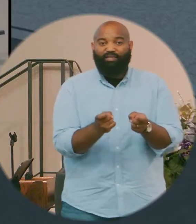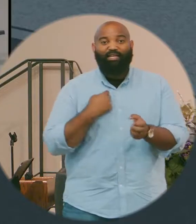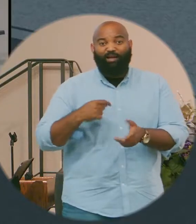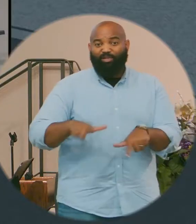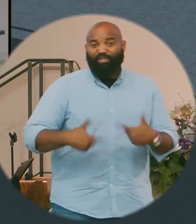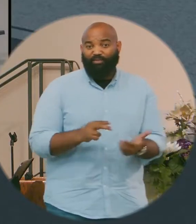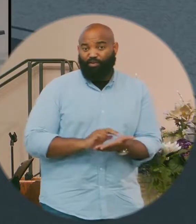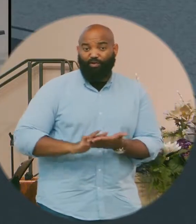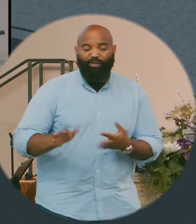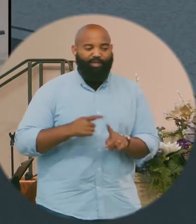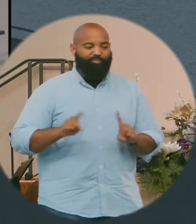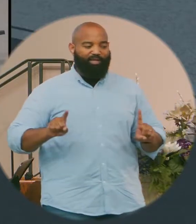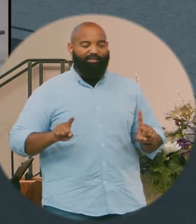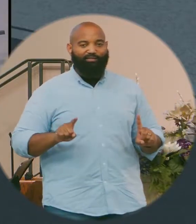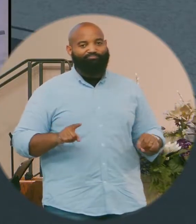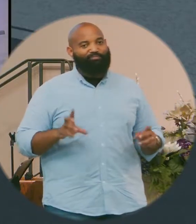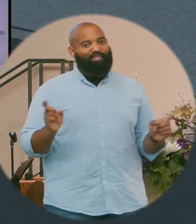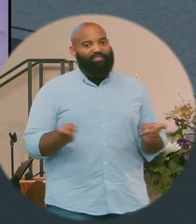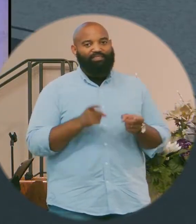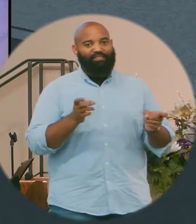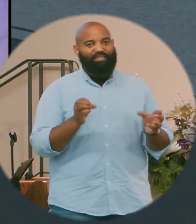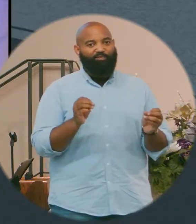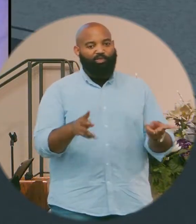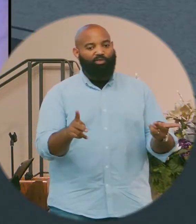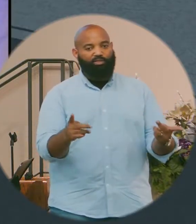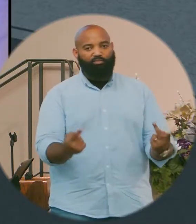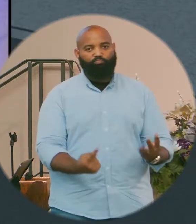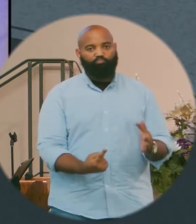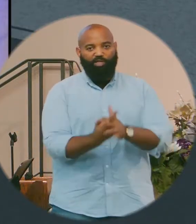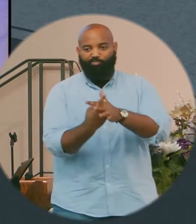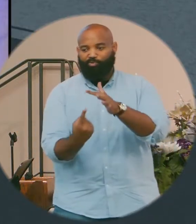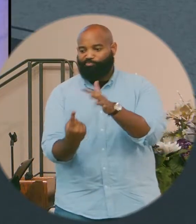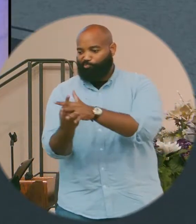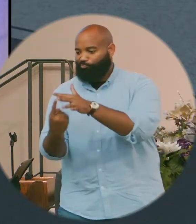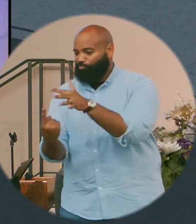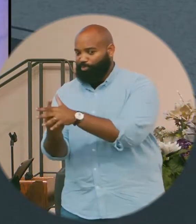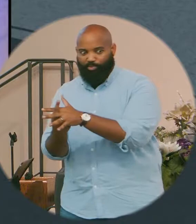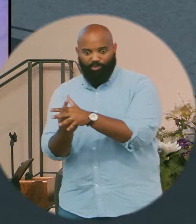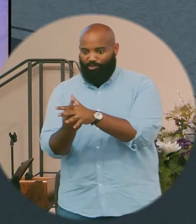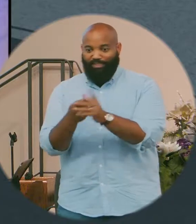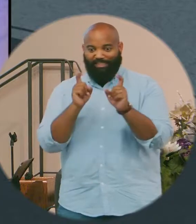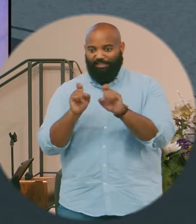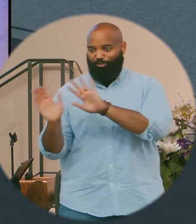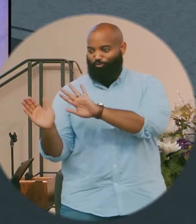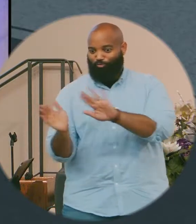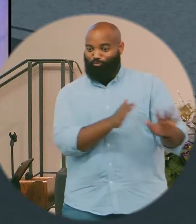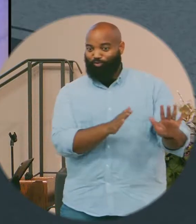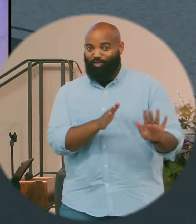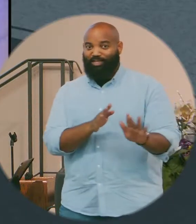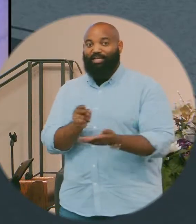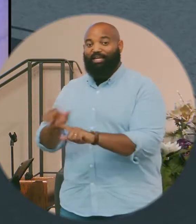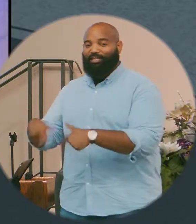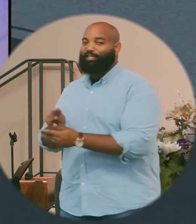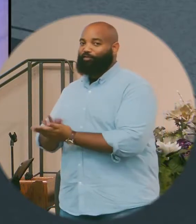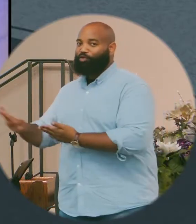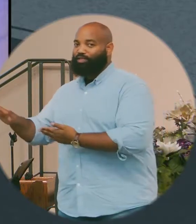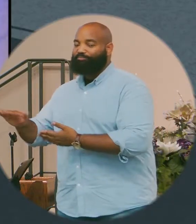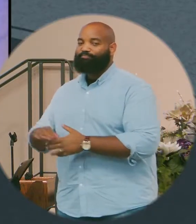saying, I'm more of God and less of you. The first thing that David did, he accepted accountability.